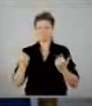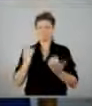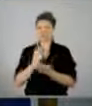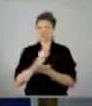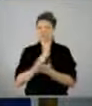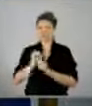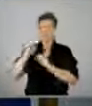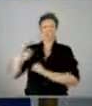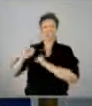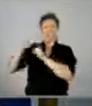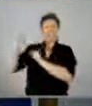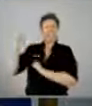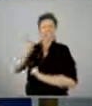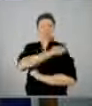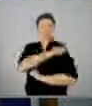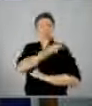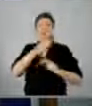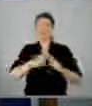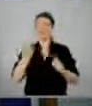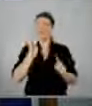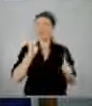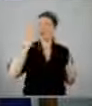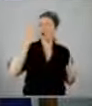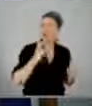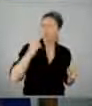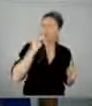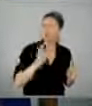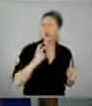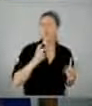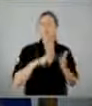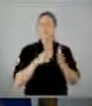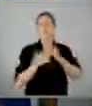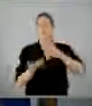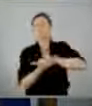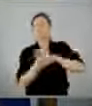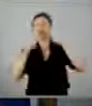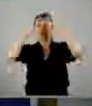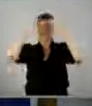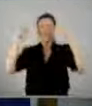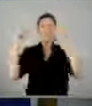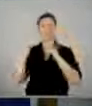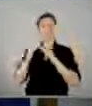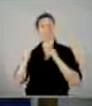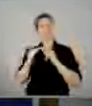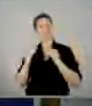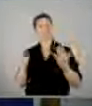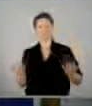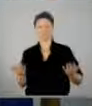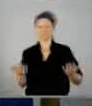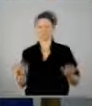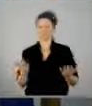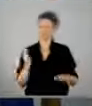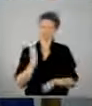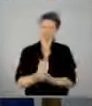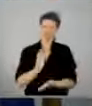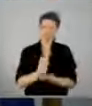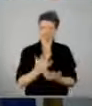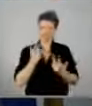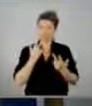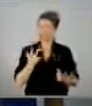workers, but also towards those in what the British call care homes. So there's real world evidence of the